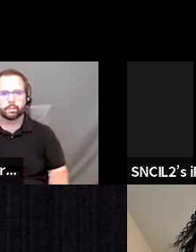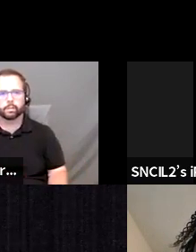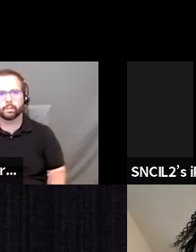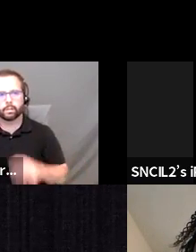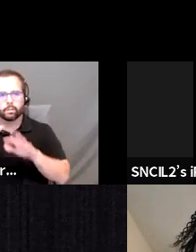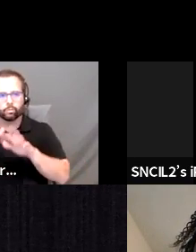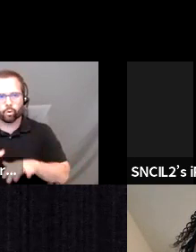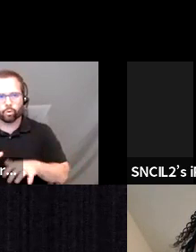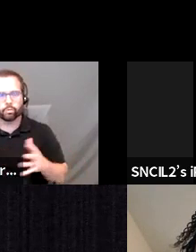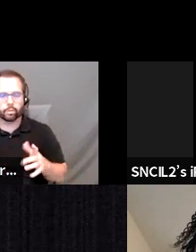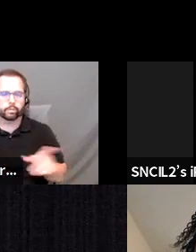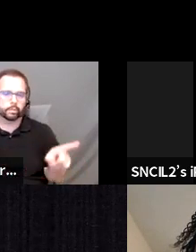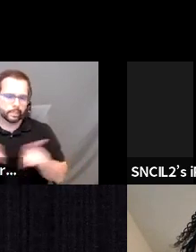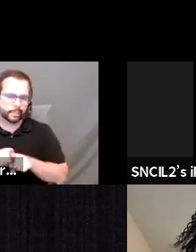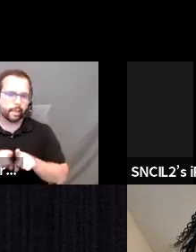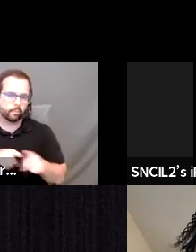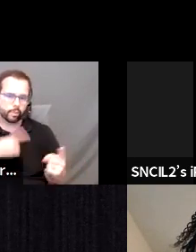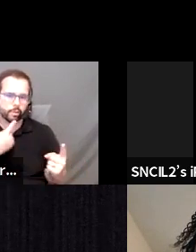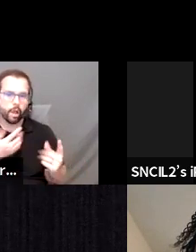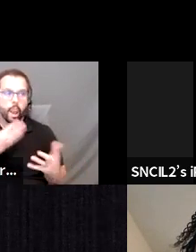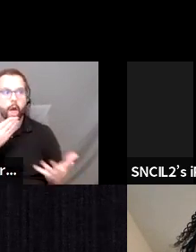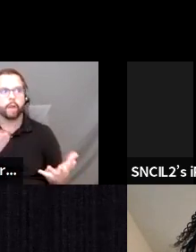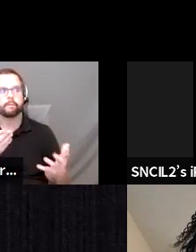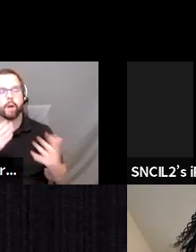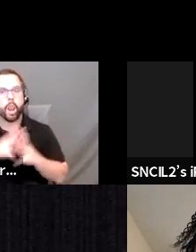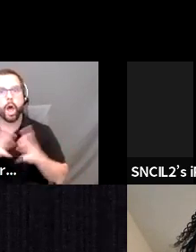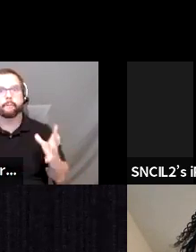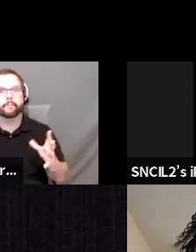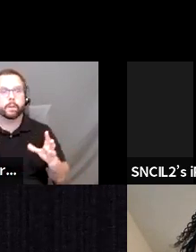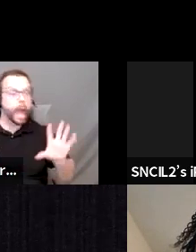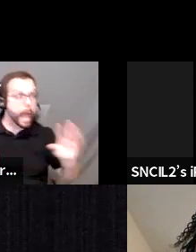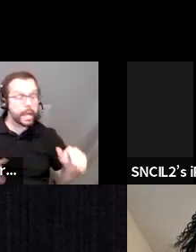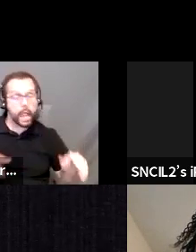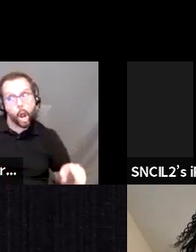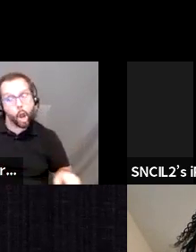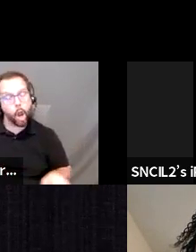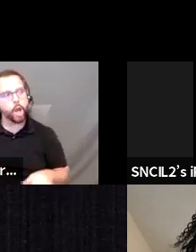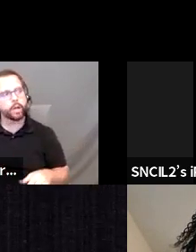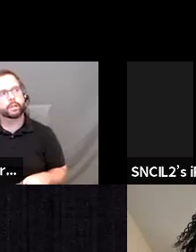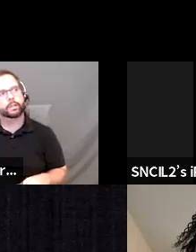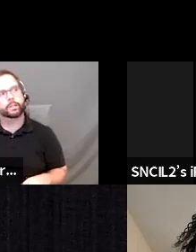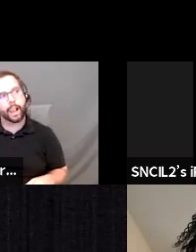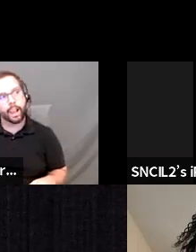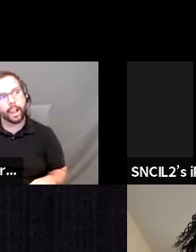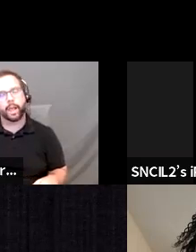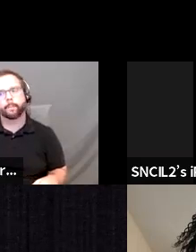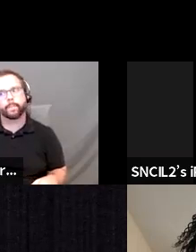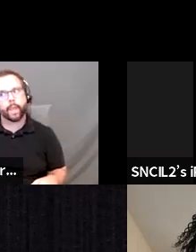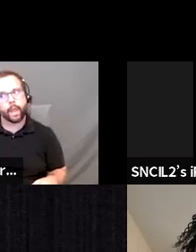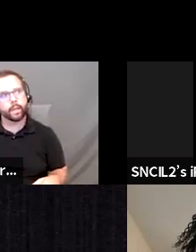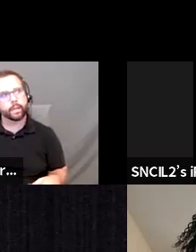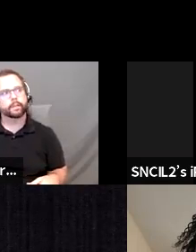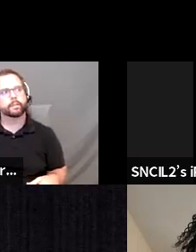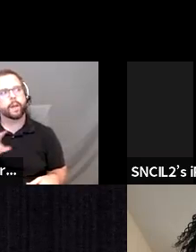it was a lot of word of mouth, family members, people in the neighborhood. Of course, our criteria being that they had to be people with disabilities, but they sure